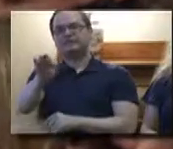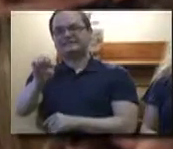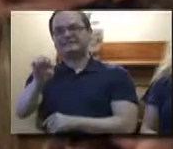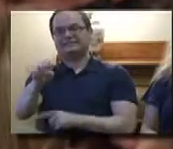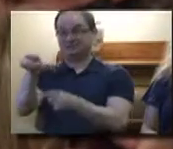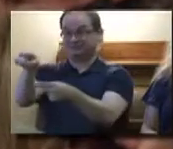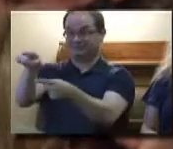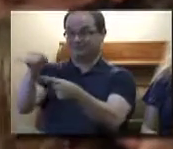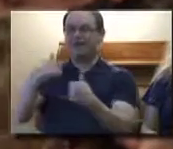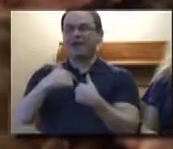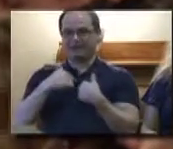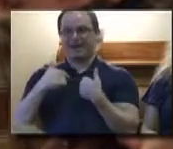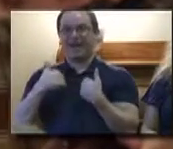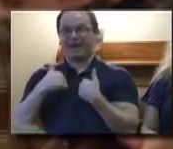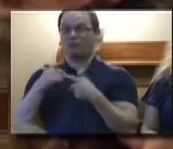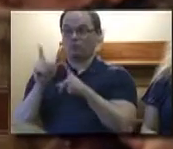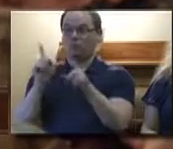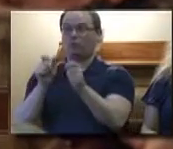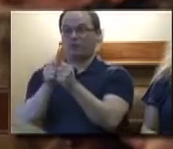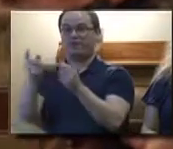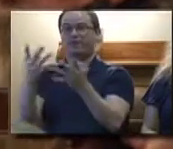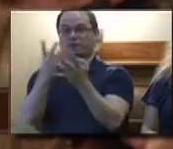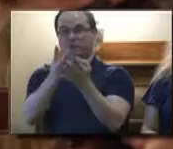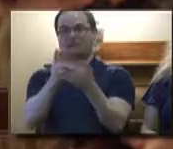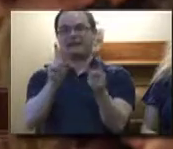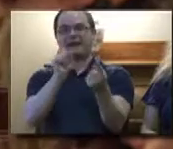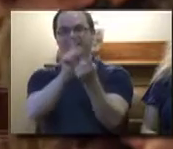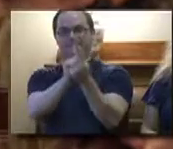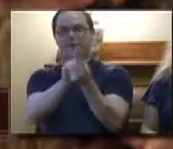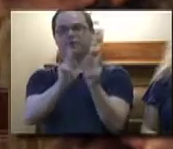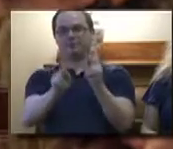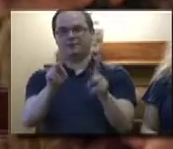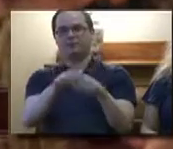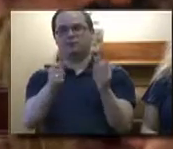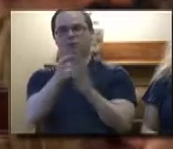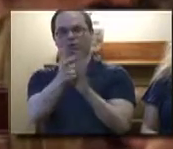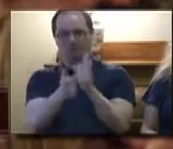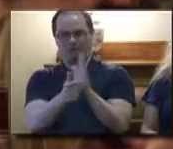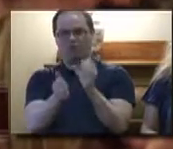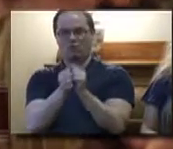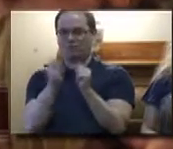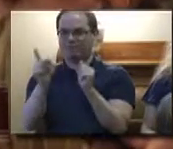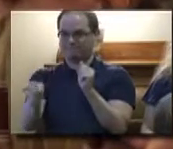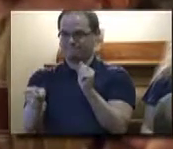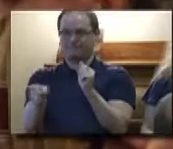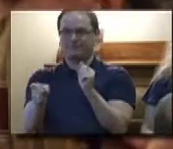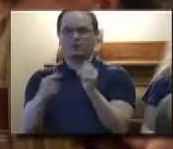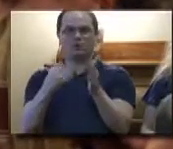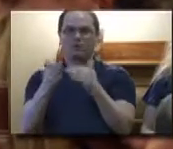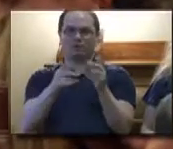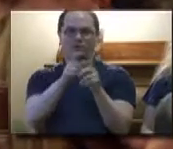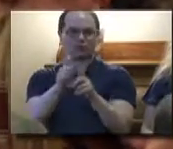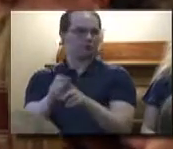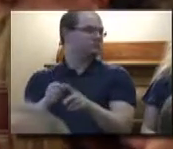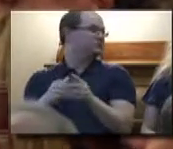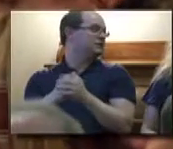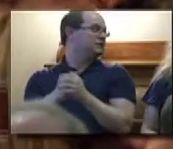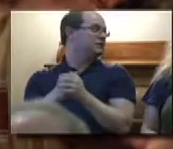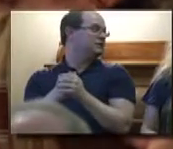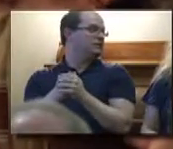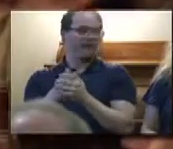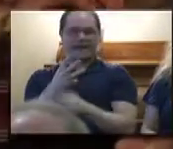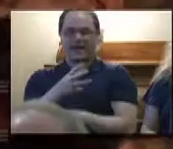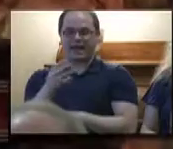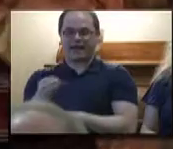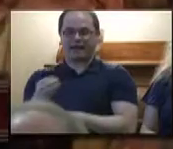actually had the privilege of going into a prison and meeting with some convicts or inmates, they prefer whichever of the terms,